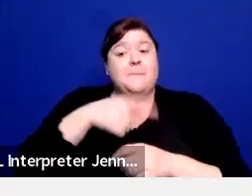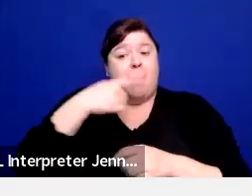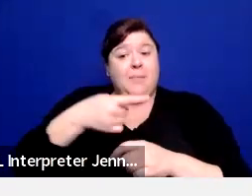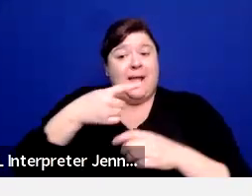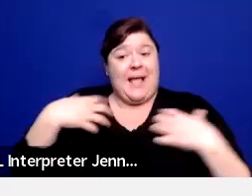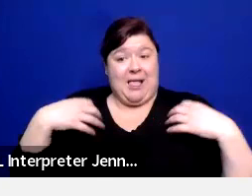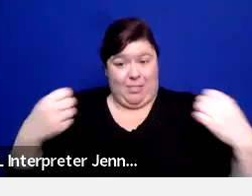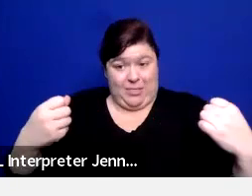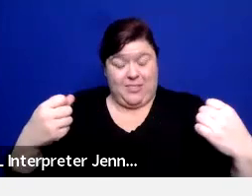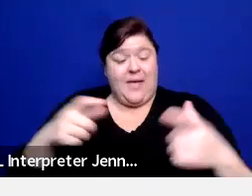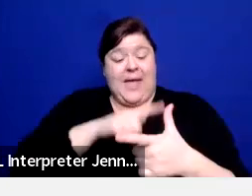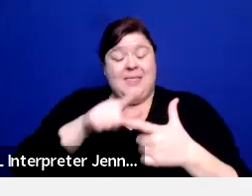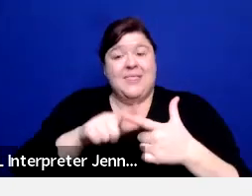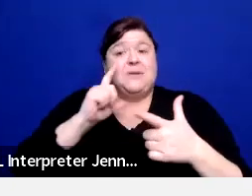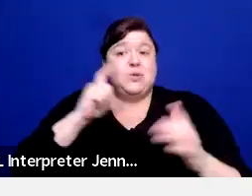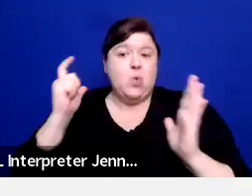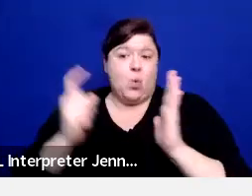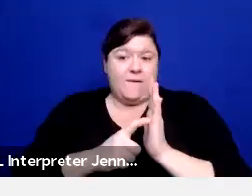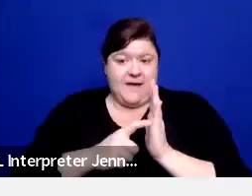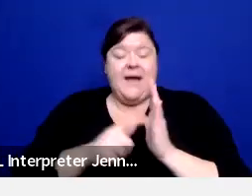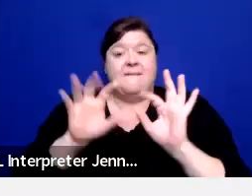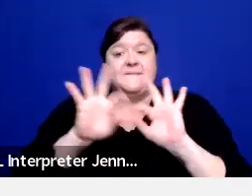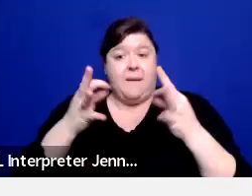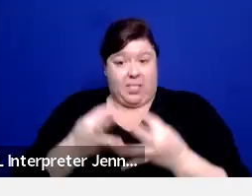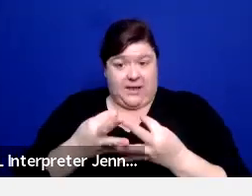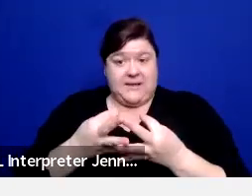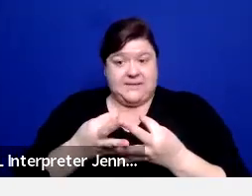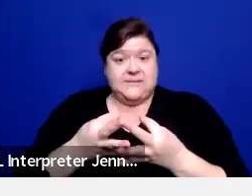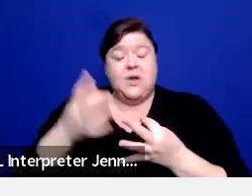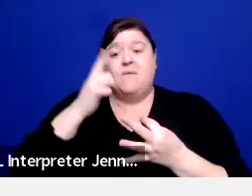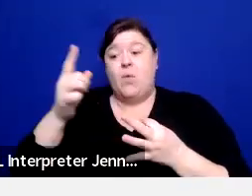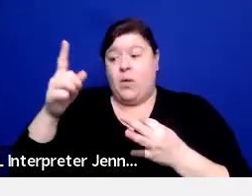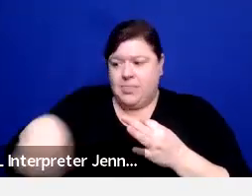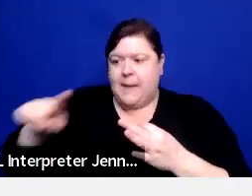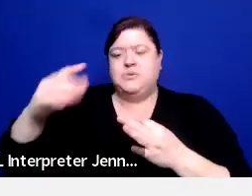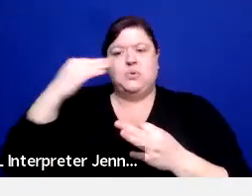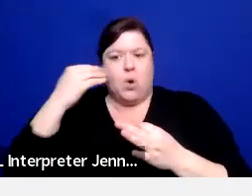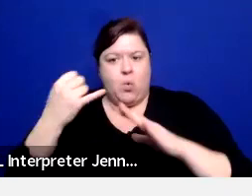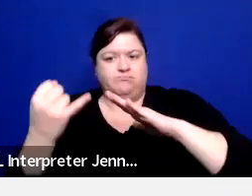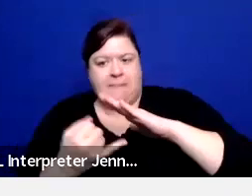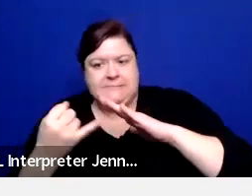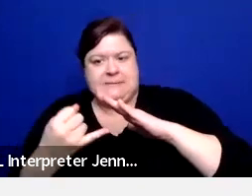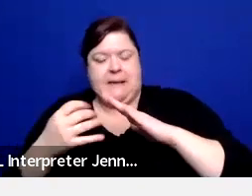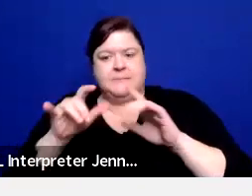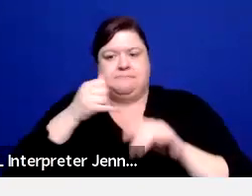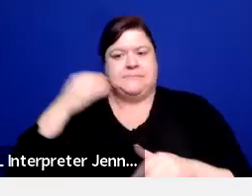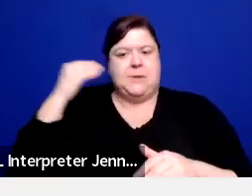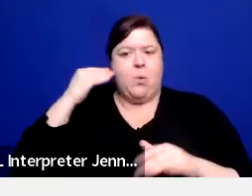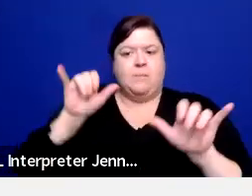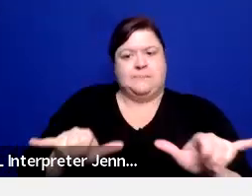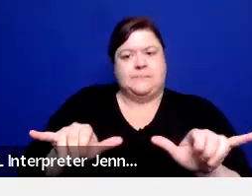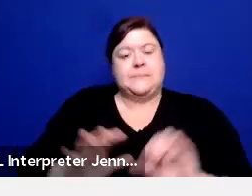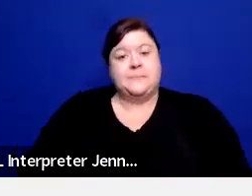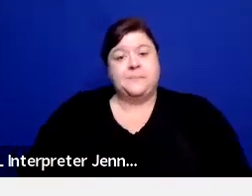to notify families in the need for them to quarantine. And when you do contact local